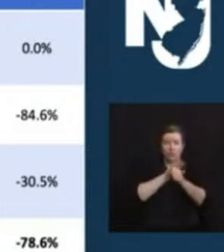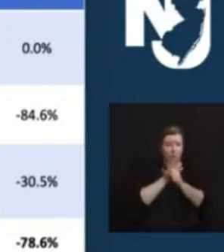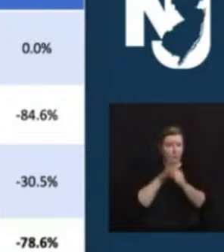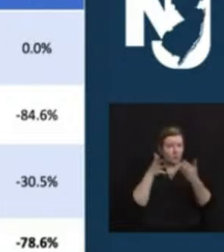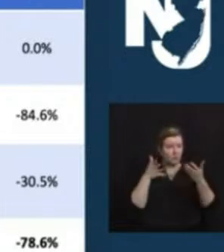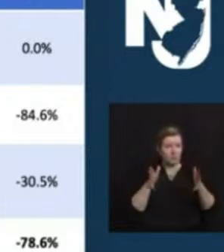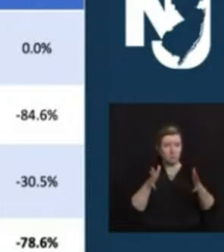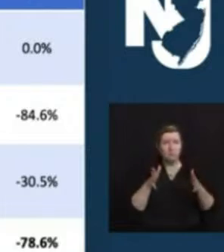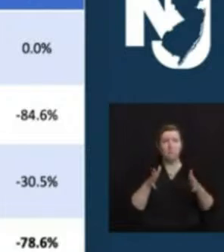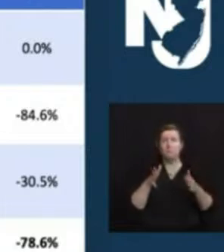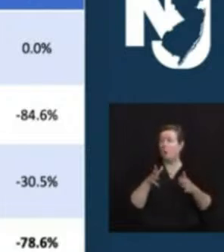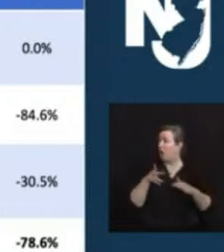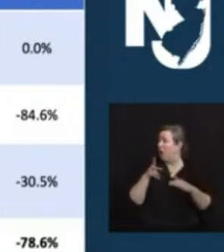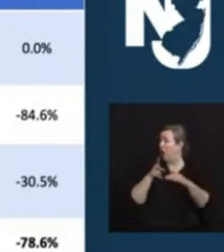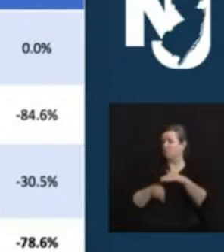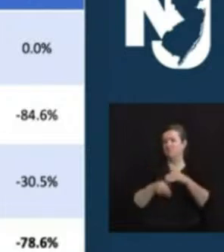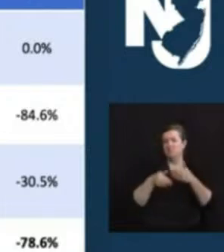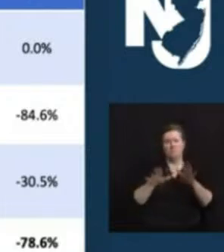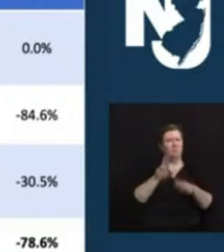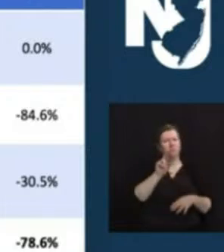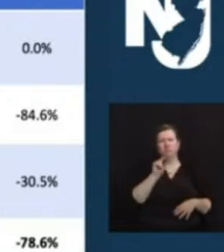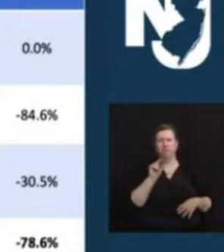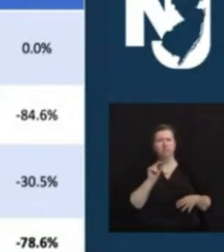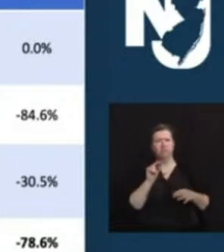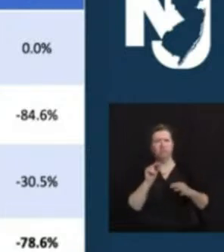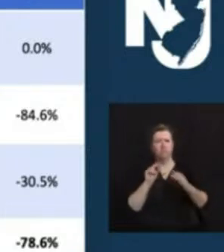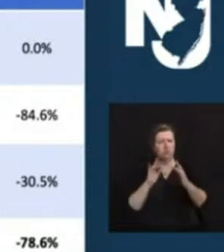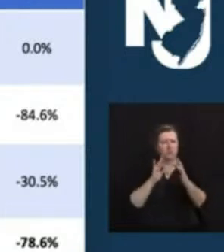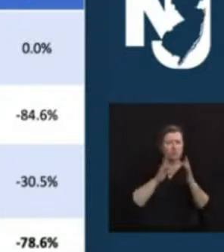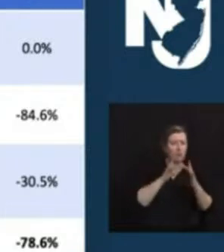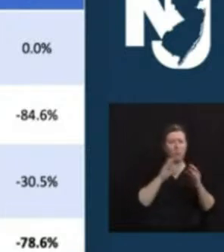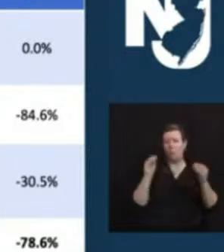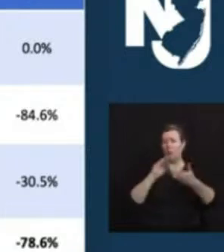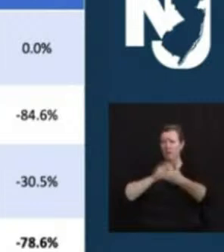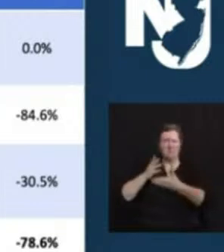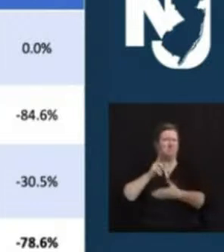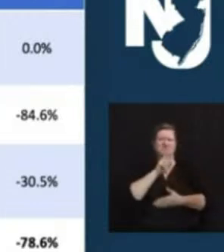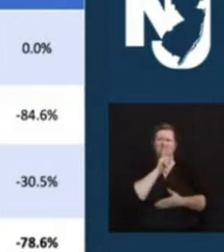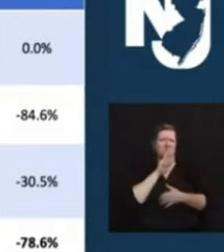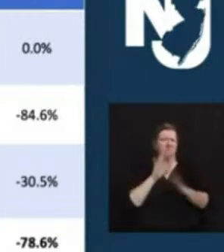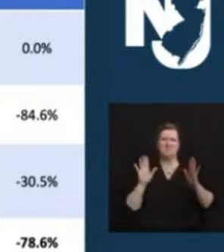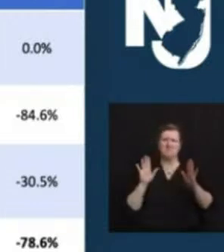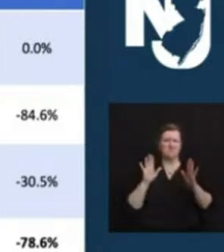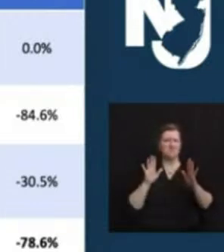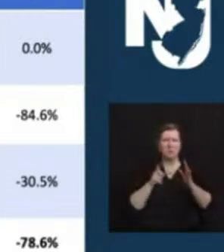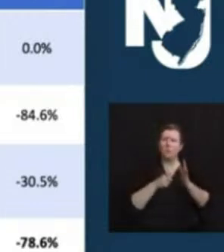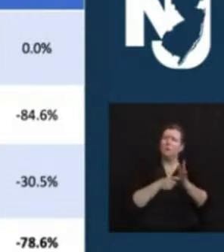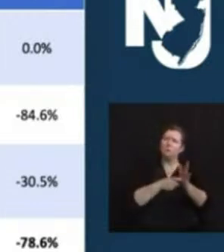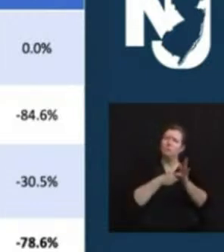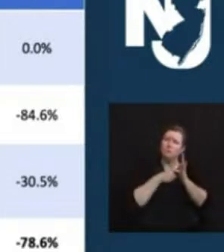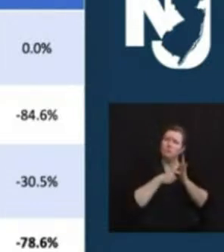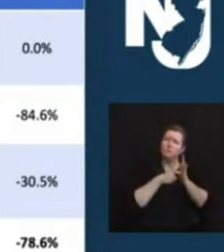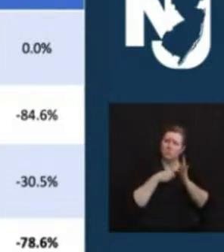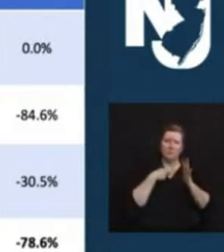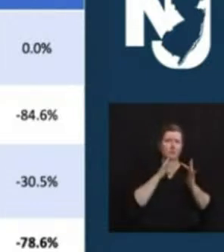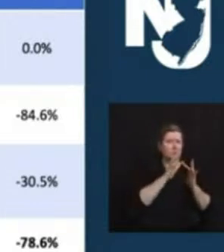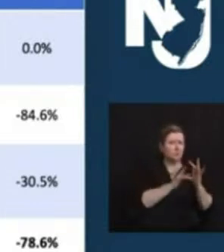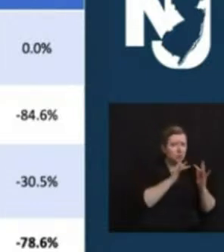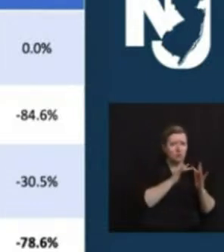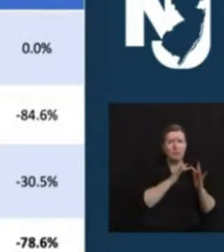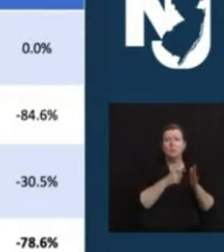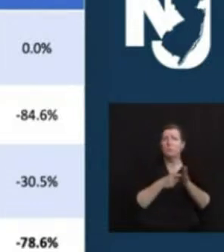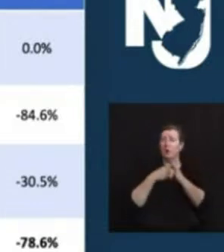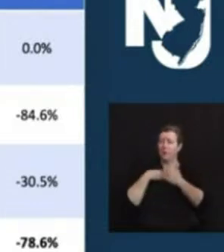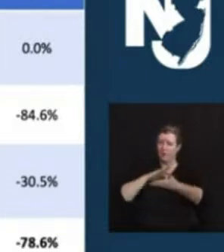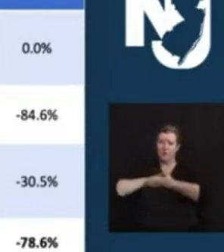a 21st century education if any significant percentage of our students don't even have 21st century